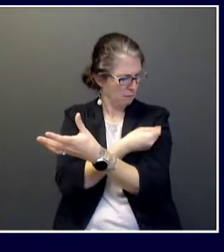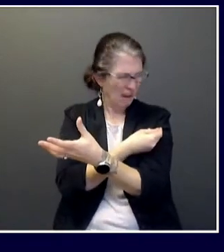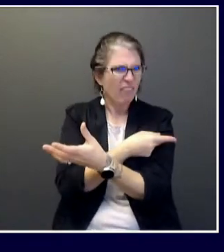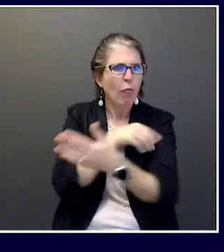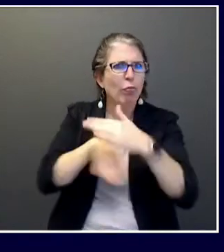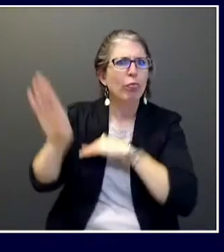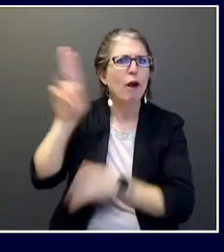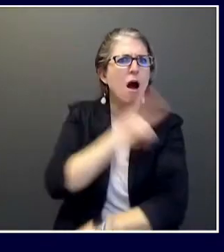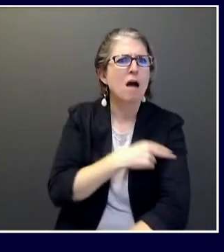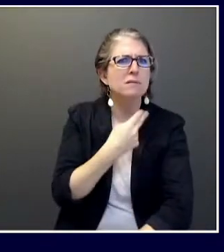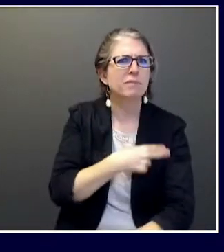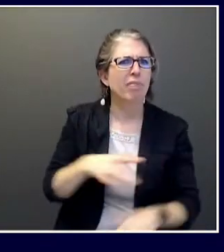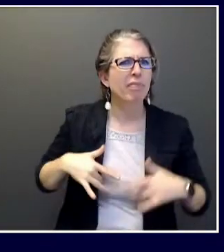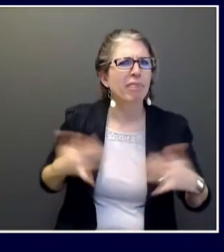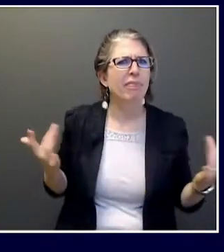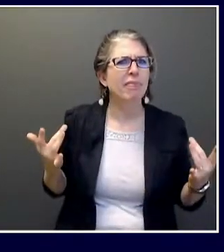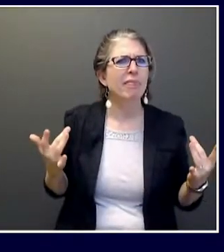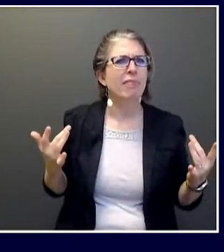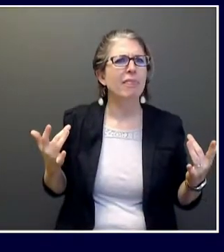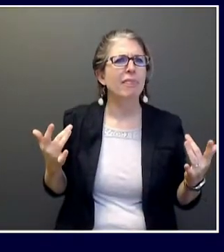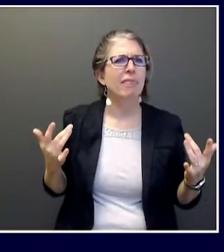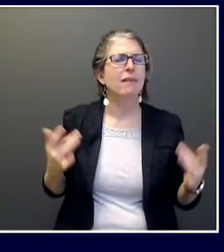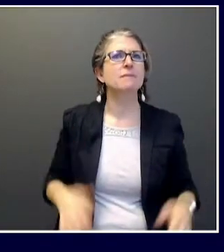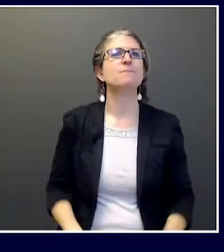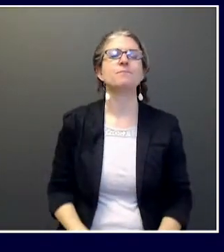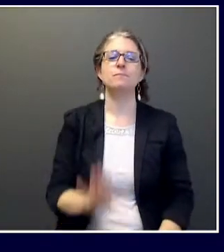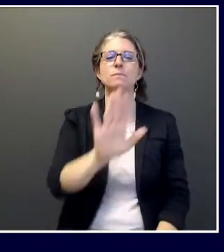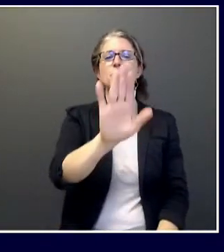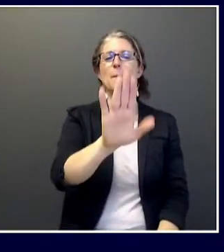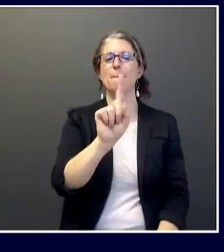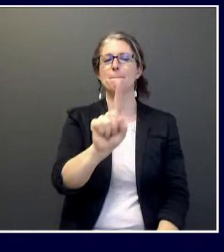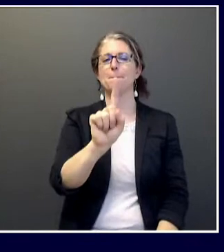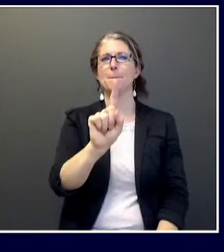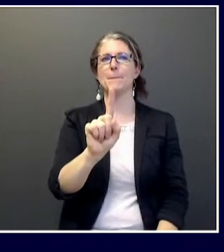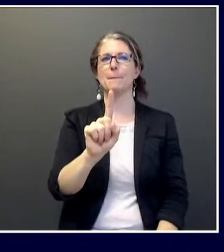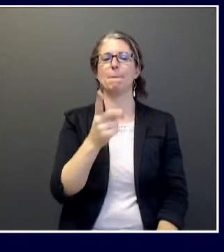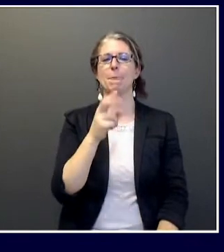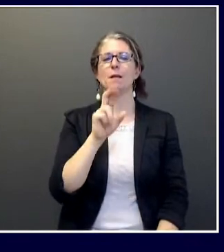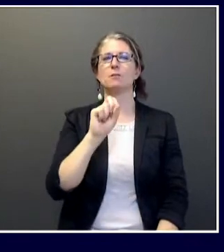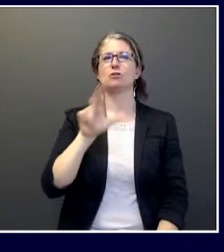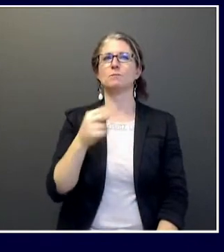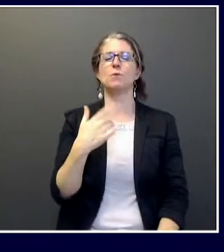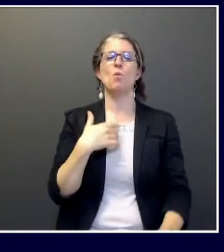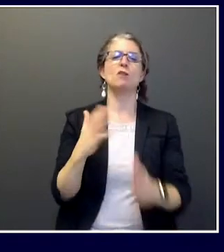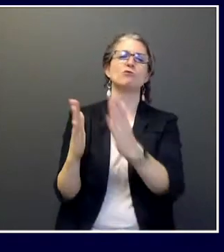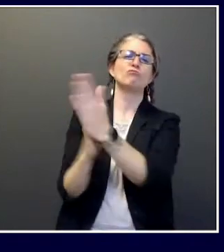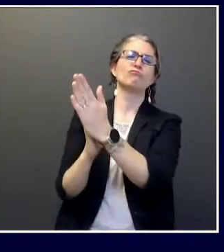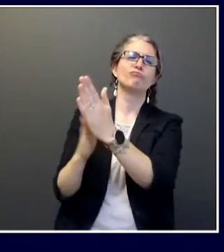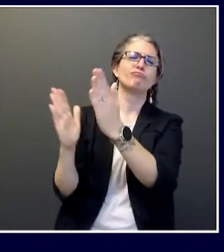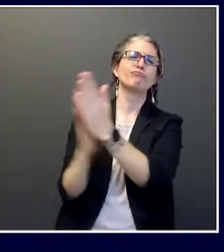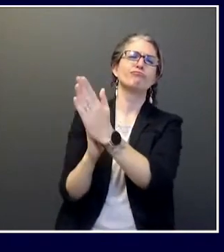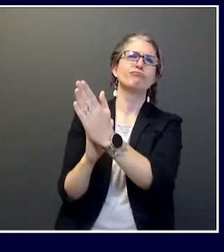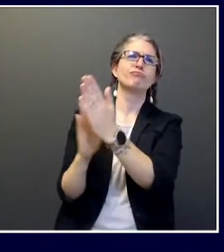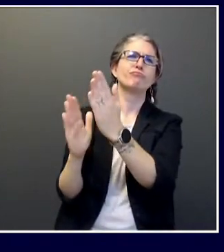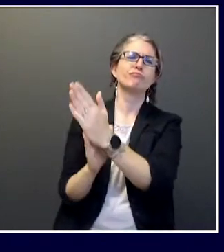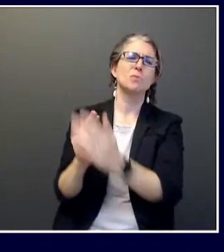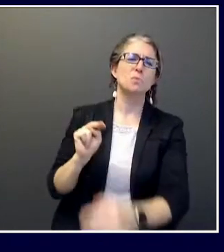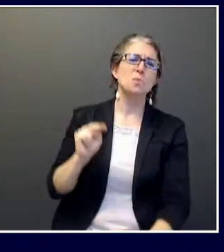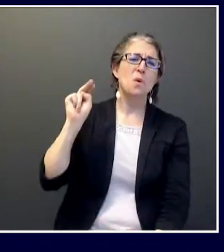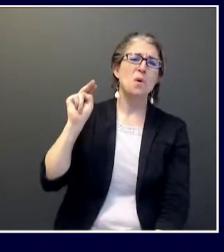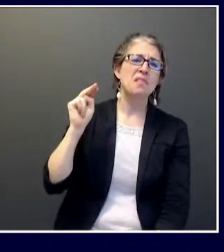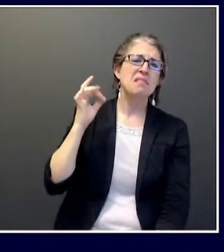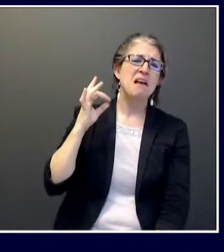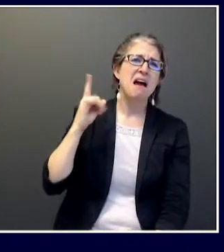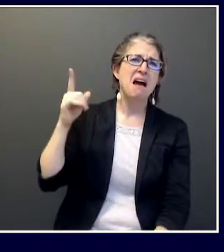to give a shout out to Northern Light, as well as other hospital systems in Maine that are producing the same level of data and infographics on a